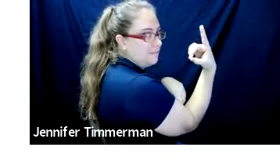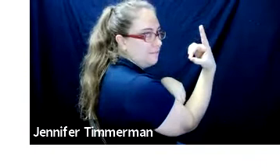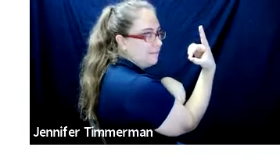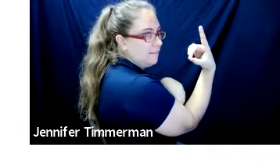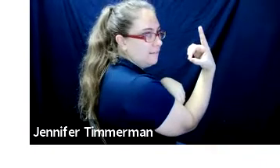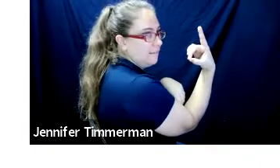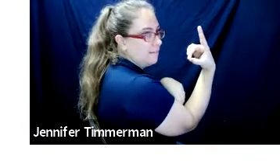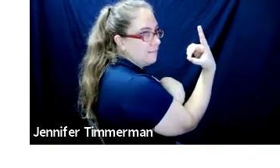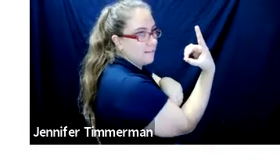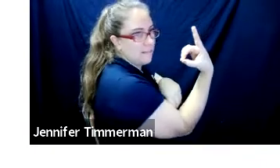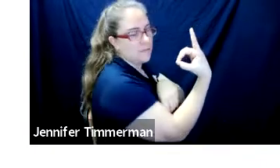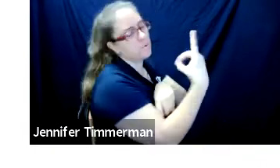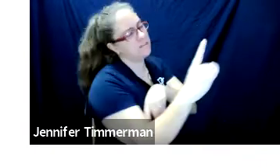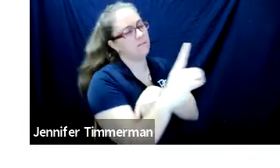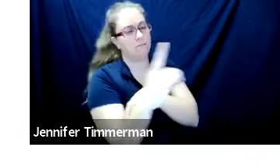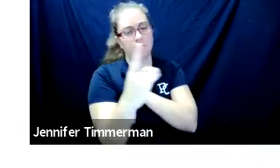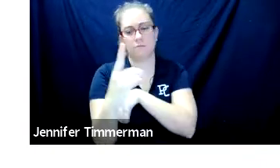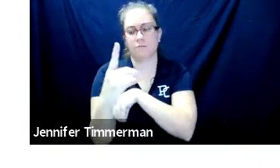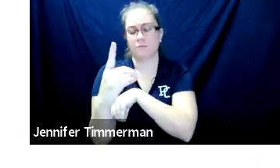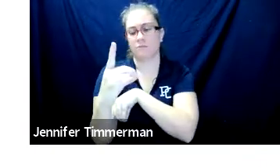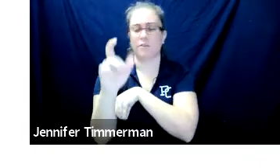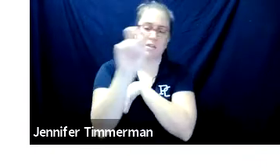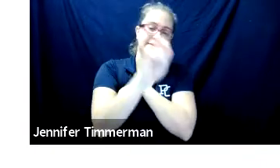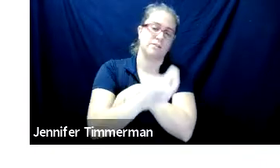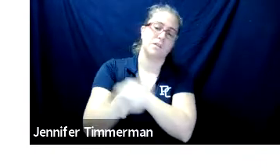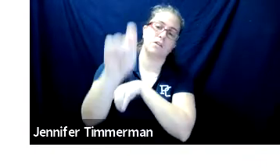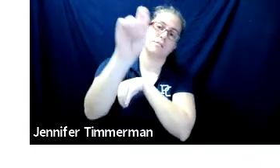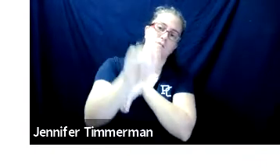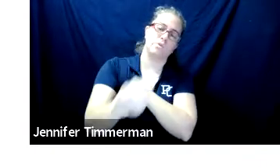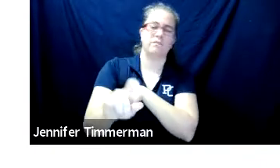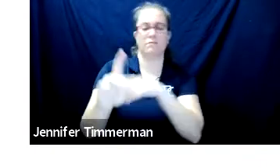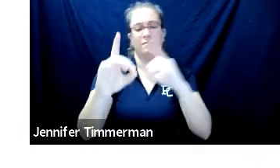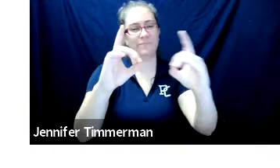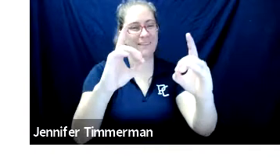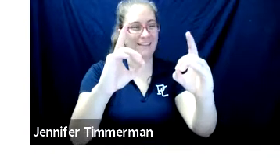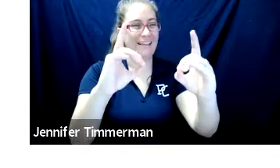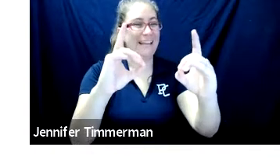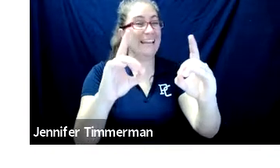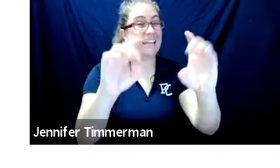D in print. Although I guess it could be in cursive, sort of.